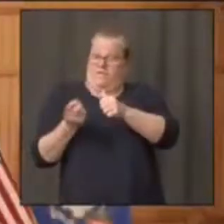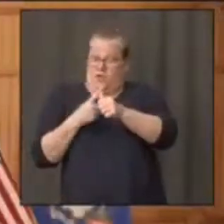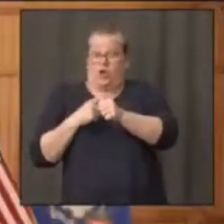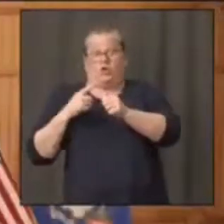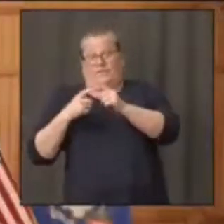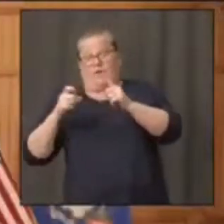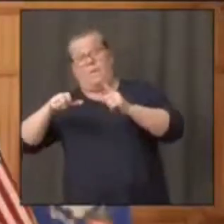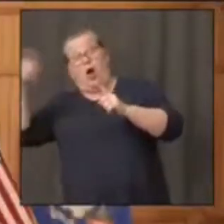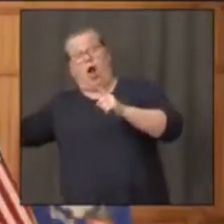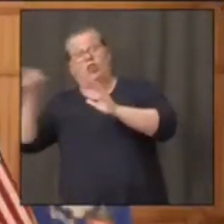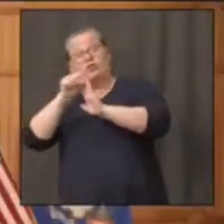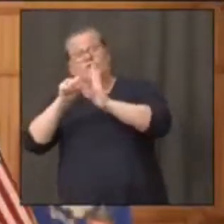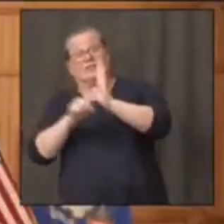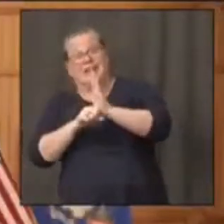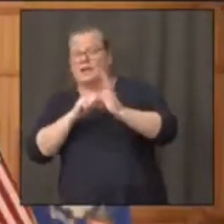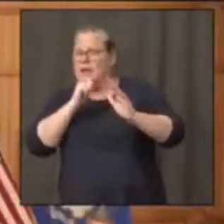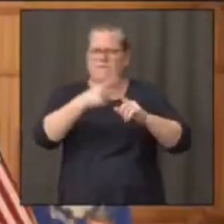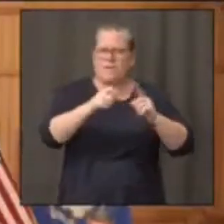News 8.